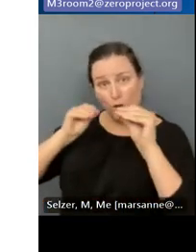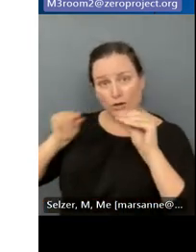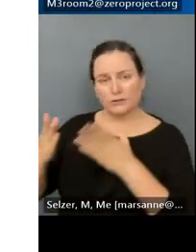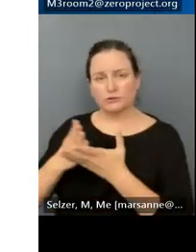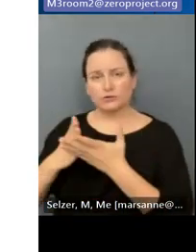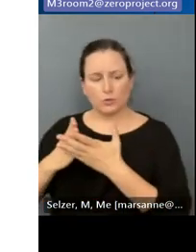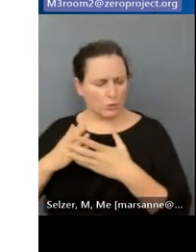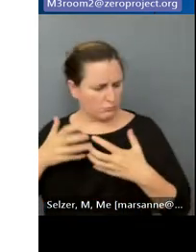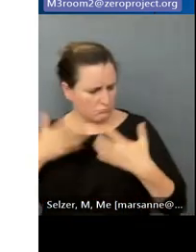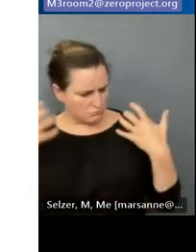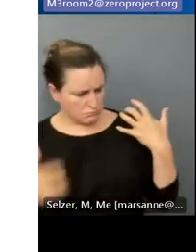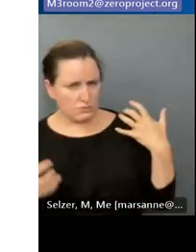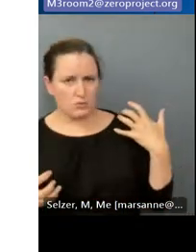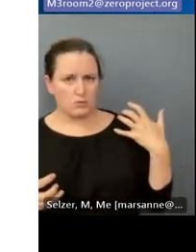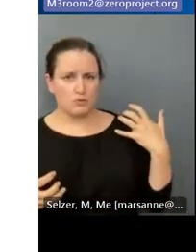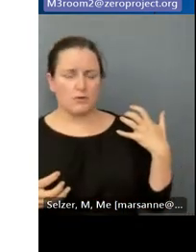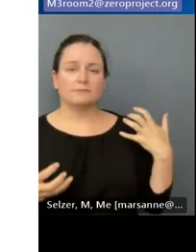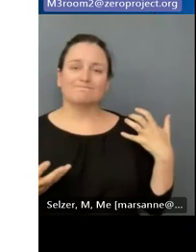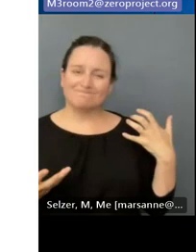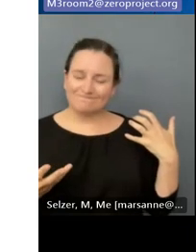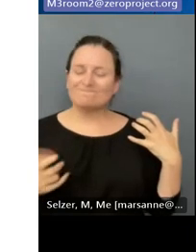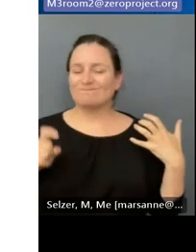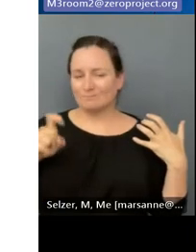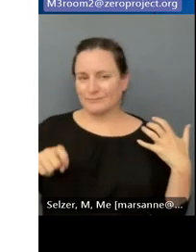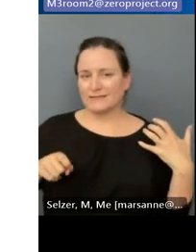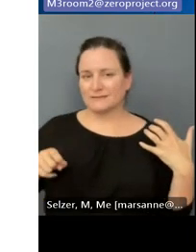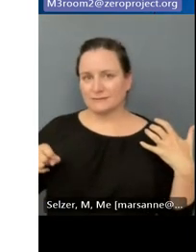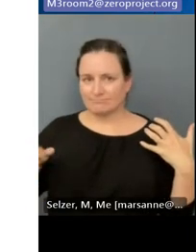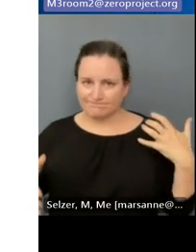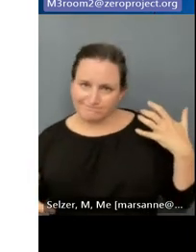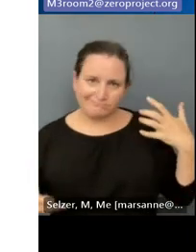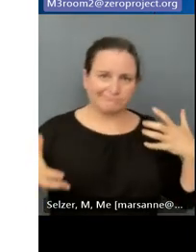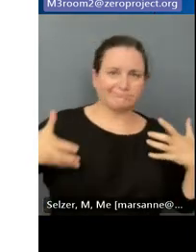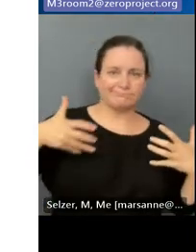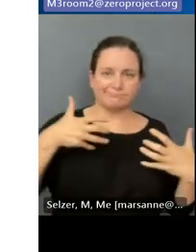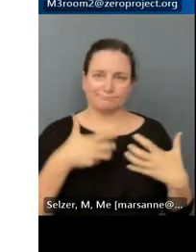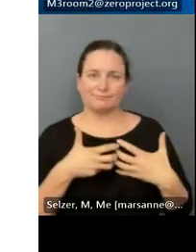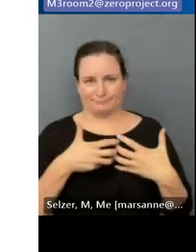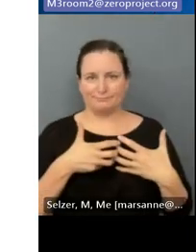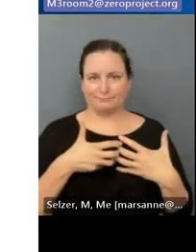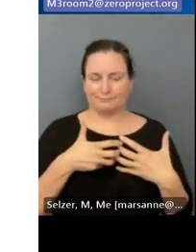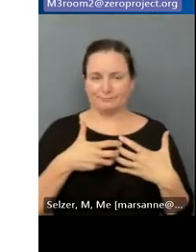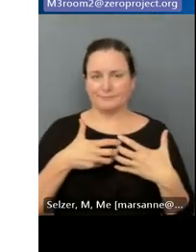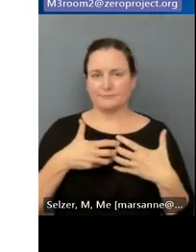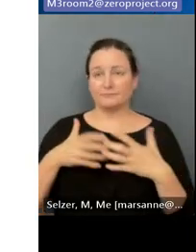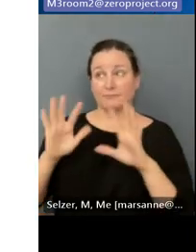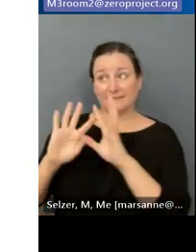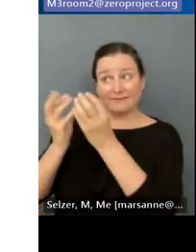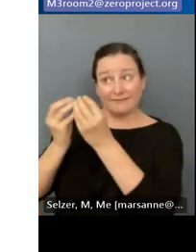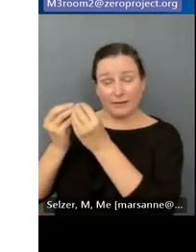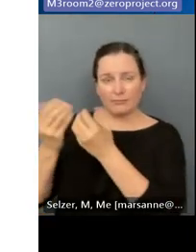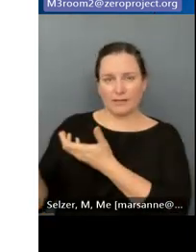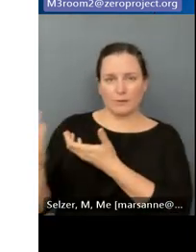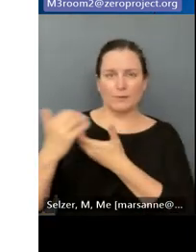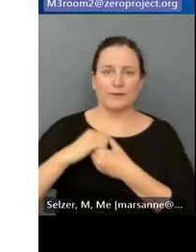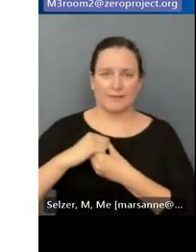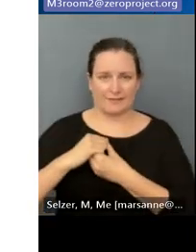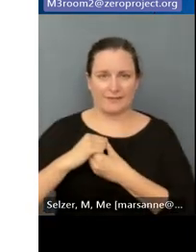connection in different circles, in the family, with the school, and the